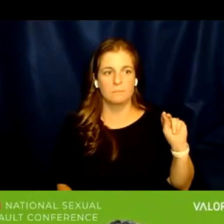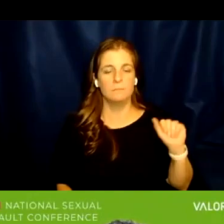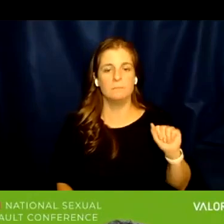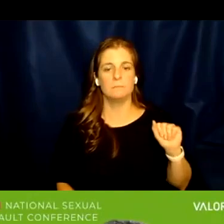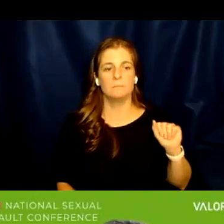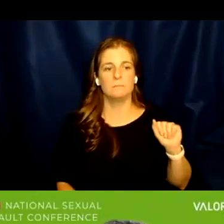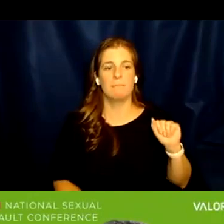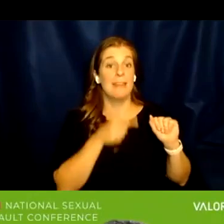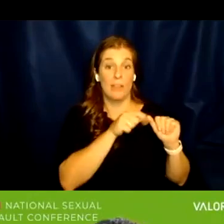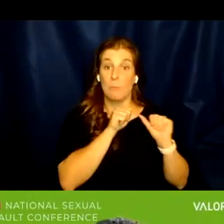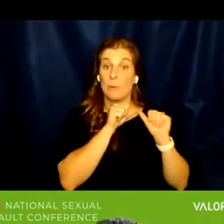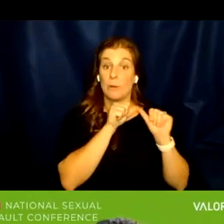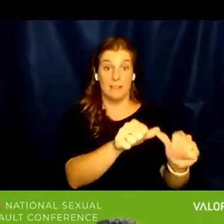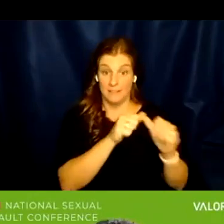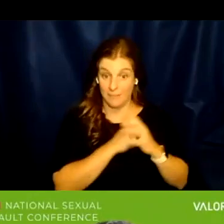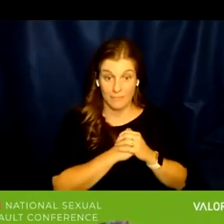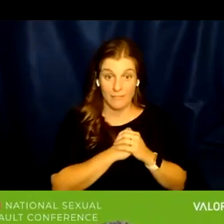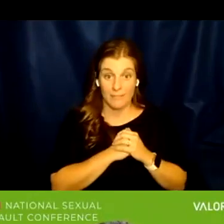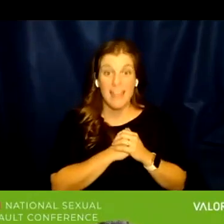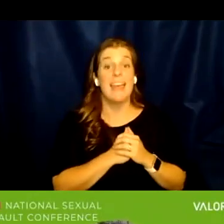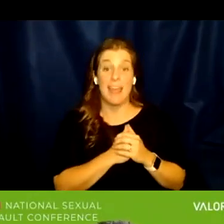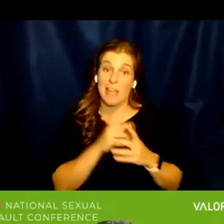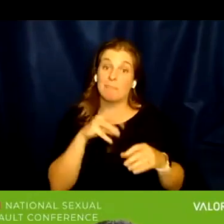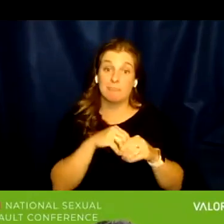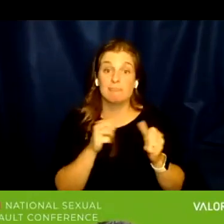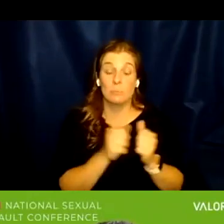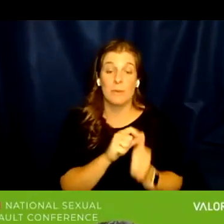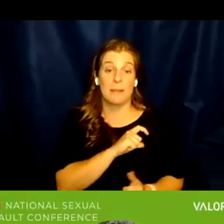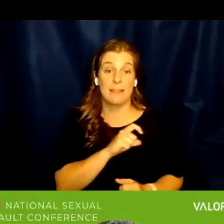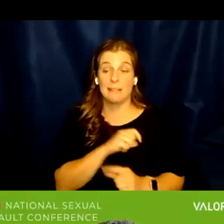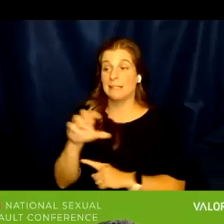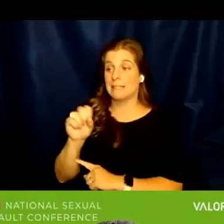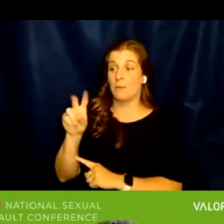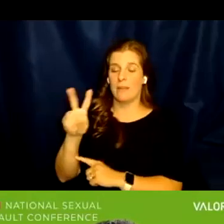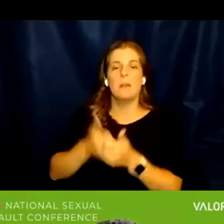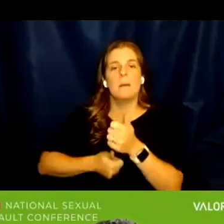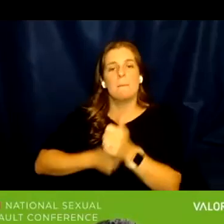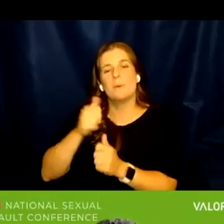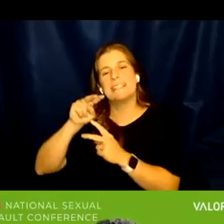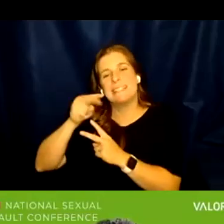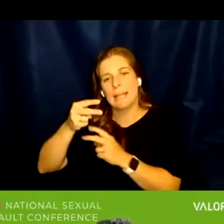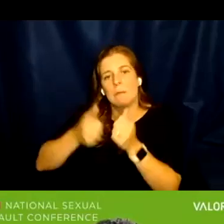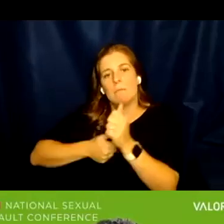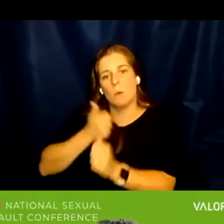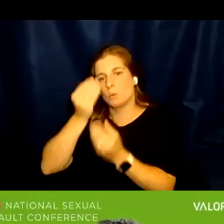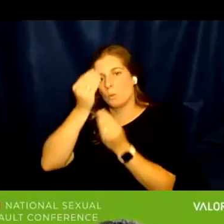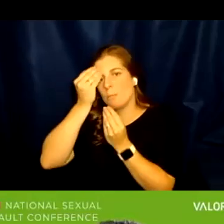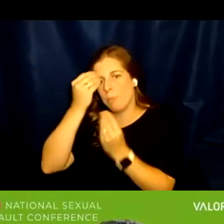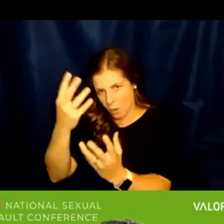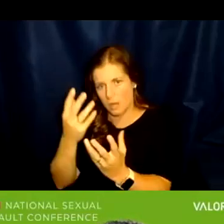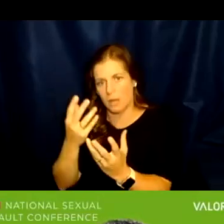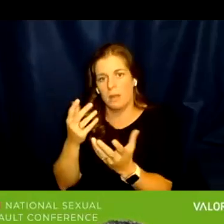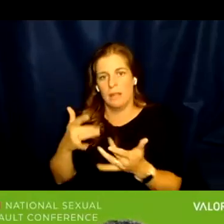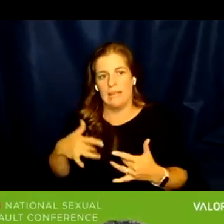pervasive and inherent to policing, that sexual violence is the second most frequently reported form of police misconduct after